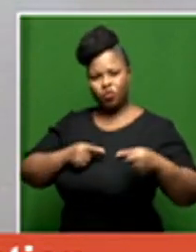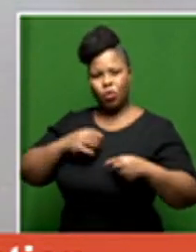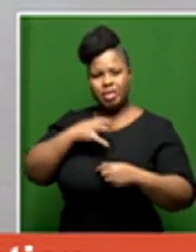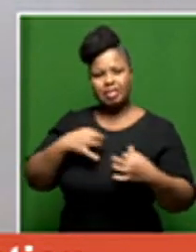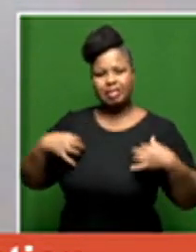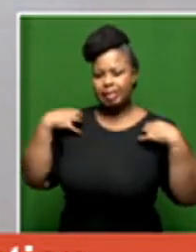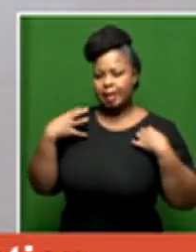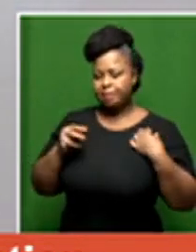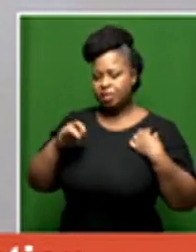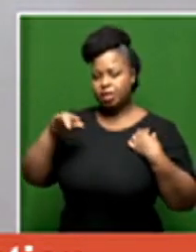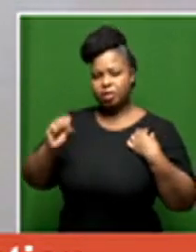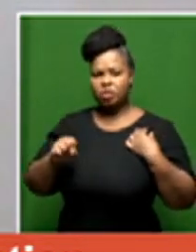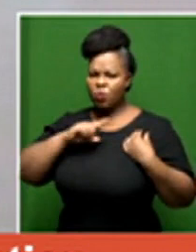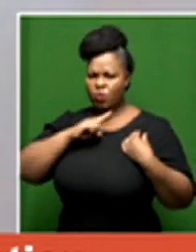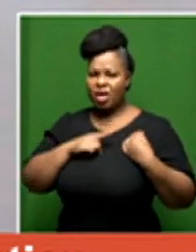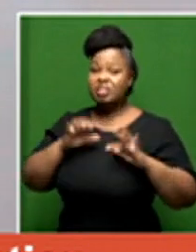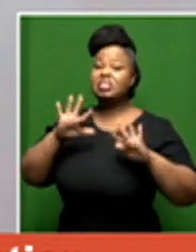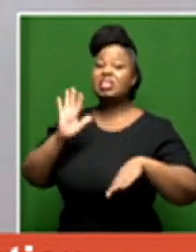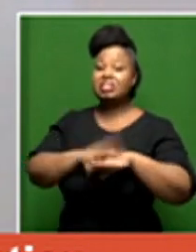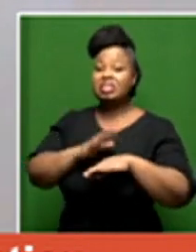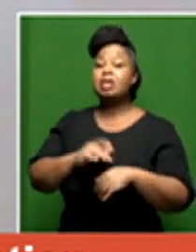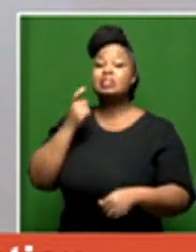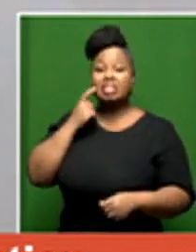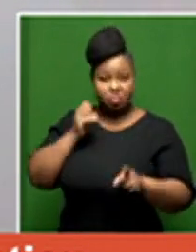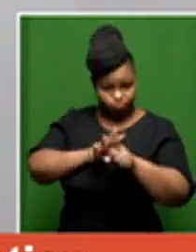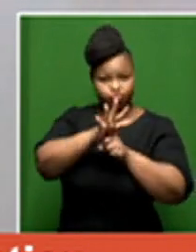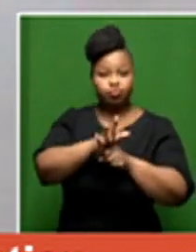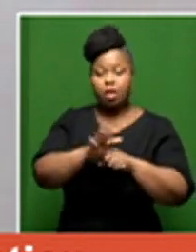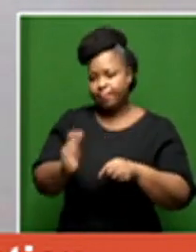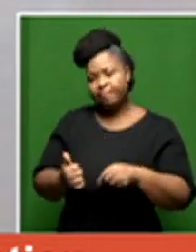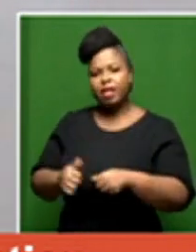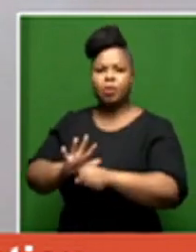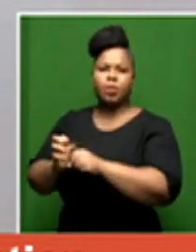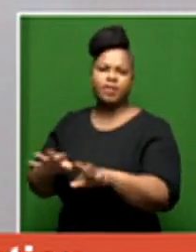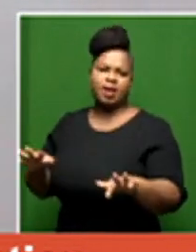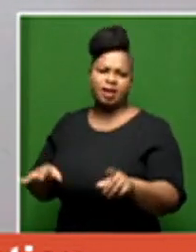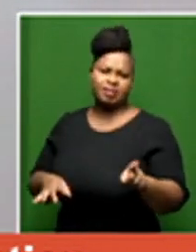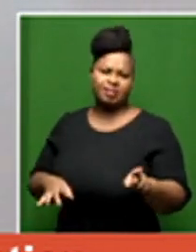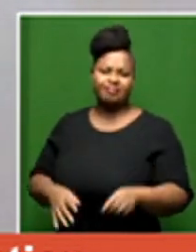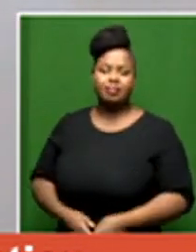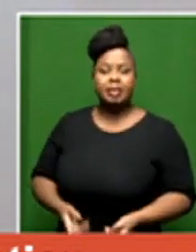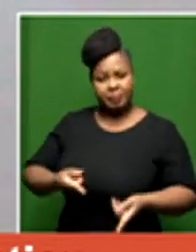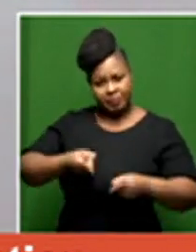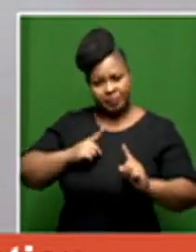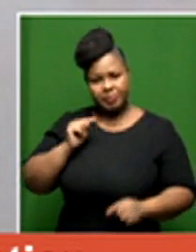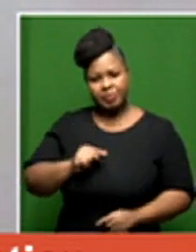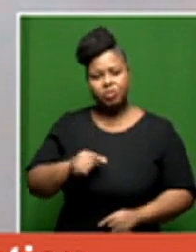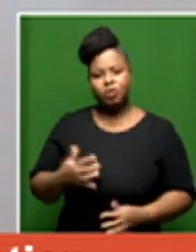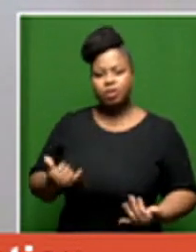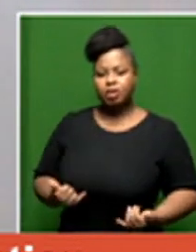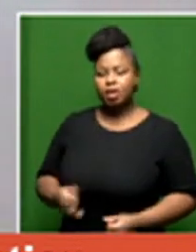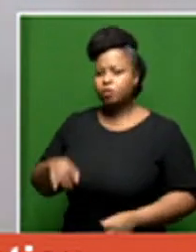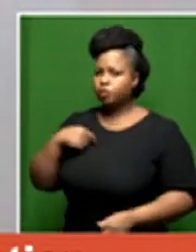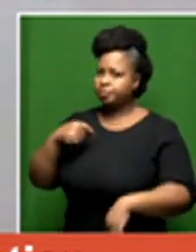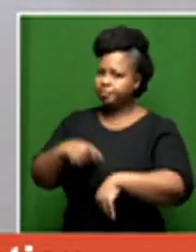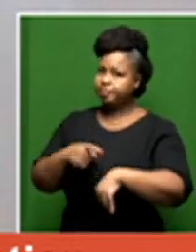measles is that measles is 10 times more contagious than COVID-19 itself. So amidst